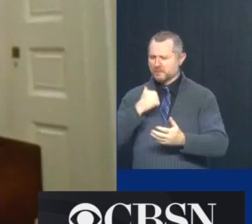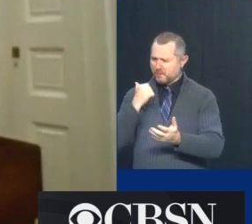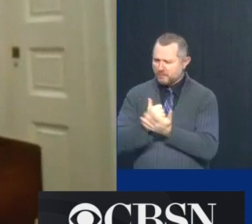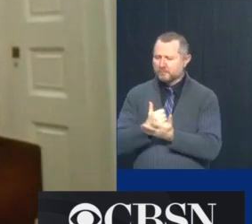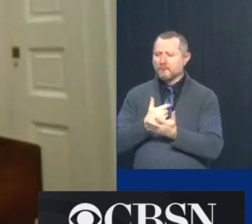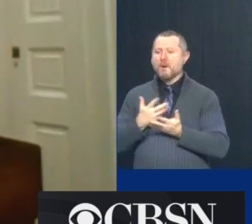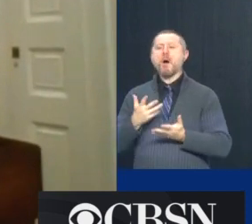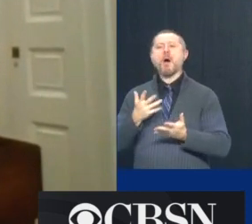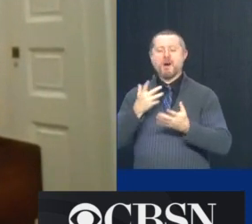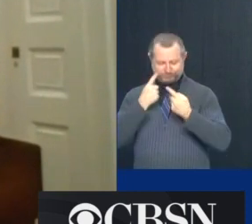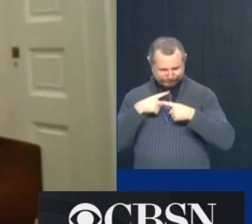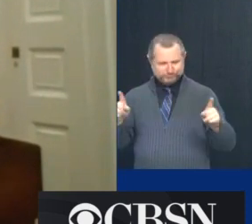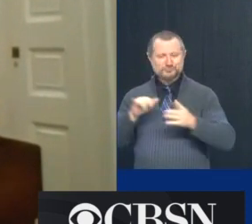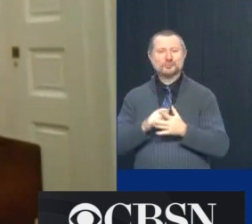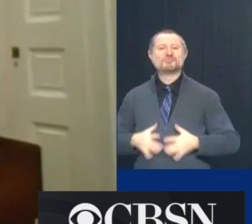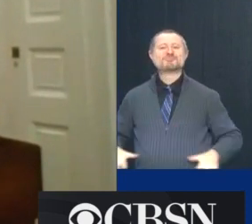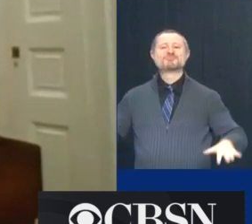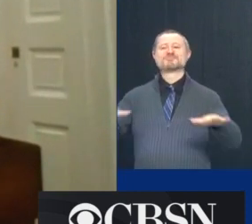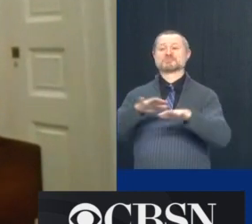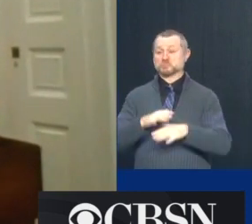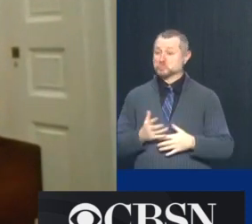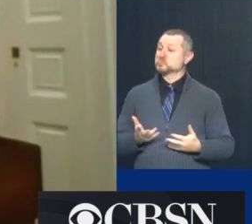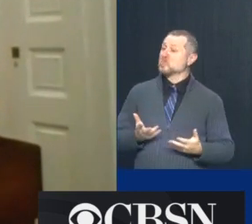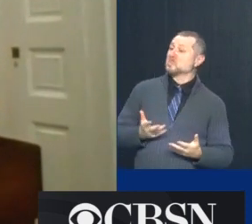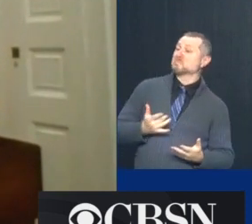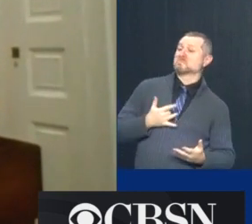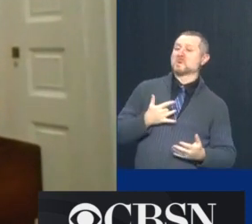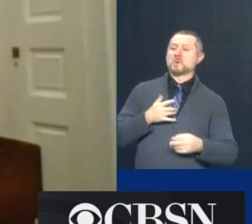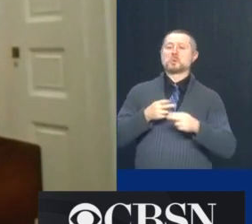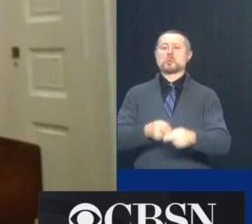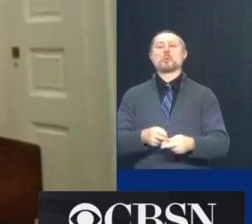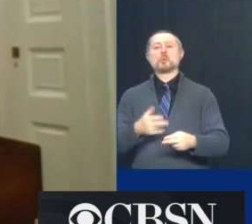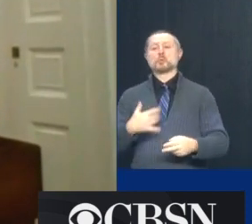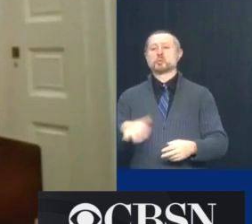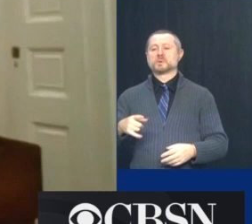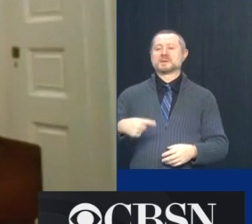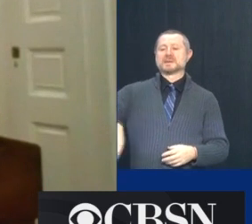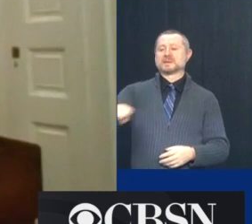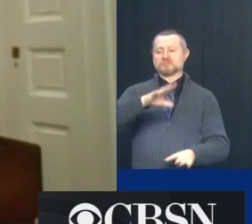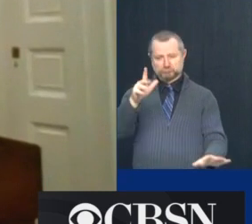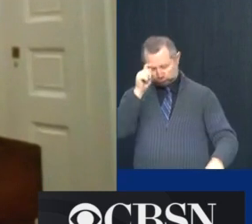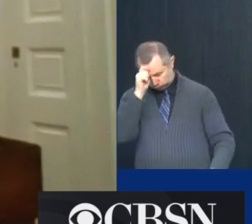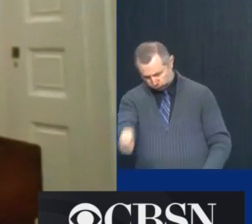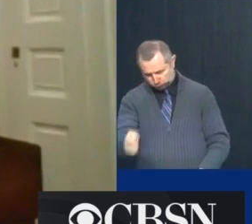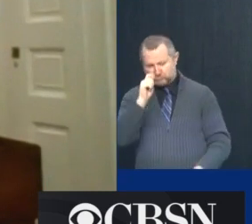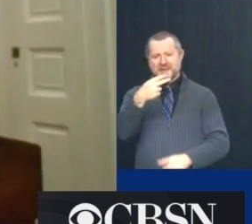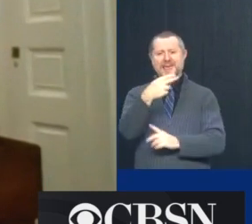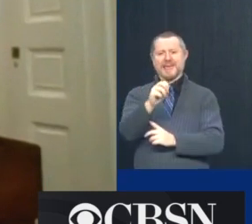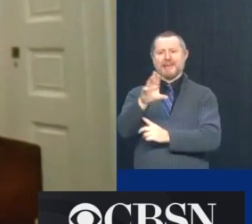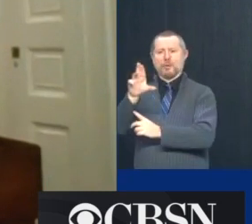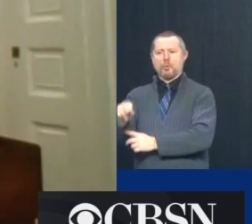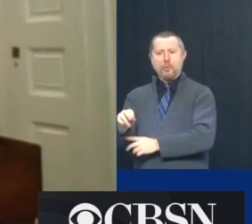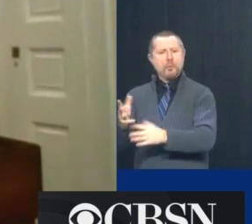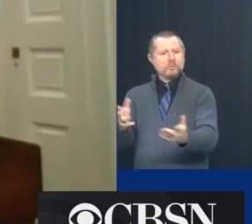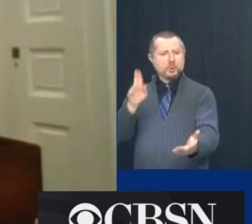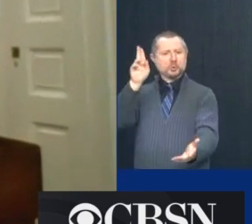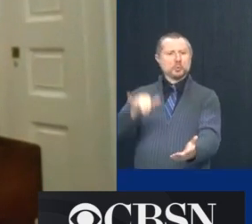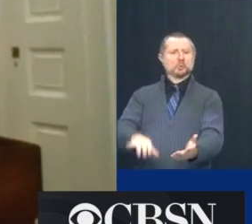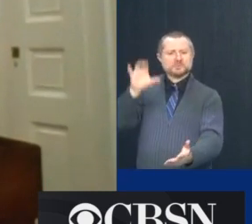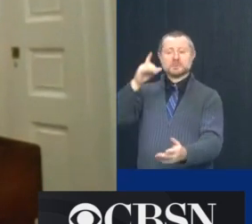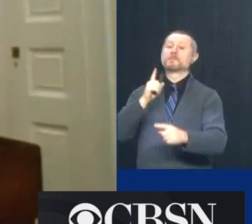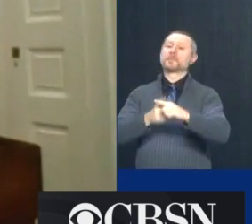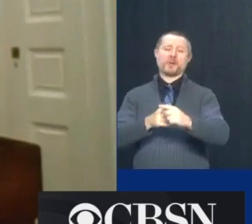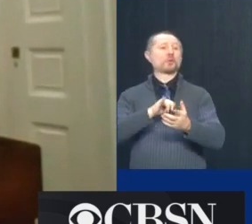safe. So that, to me, is part of the heroic story of the people in New York City and New York State, that folks really have gotten